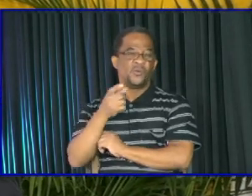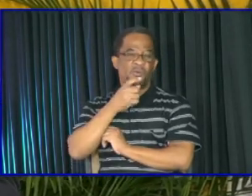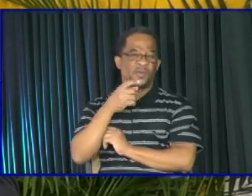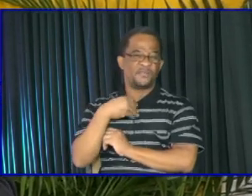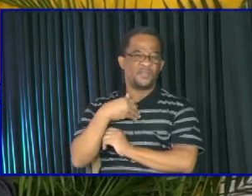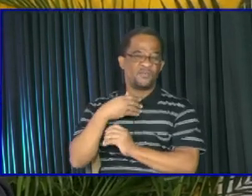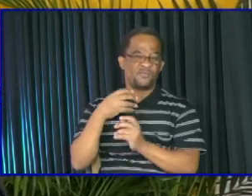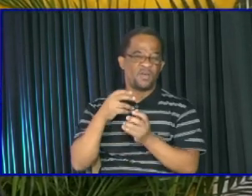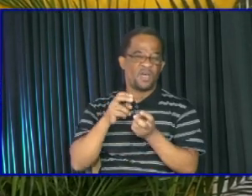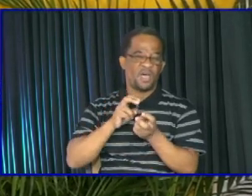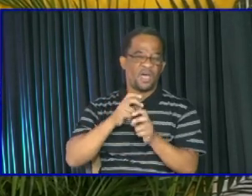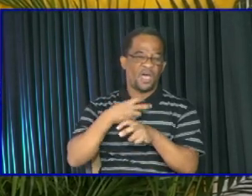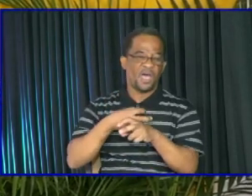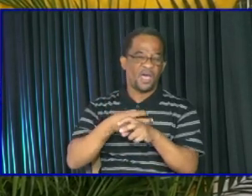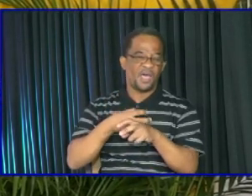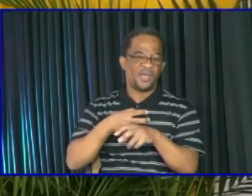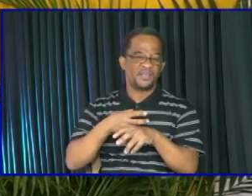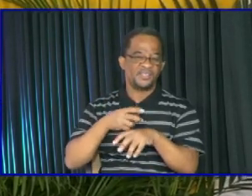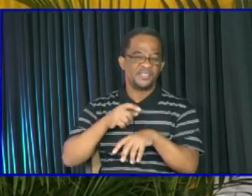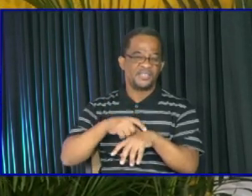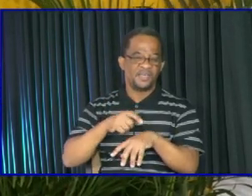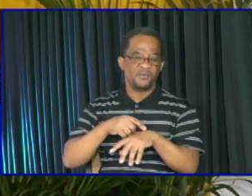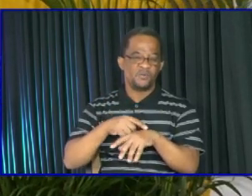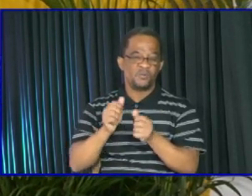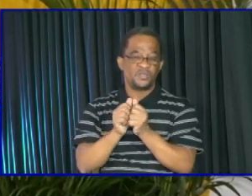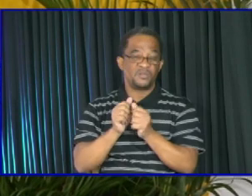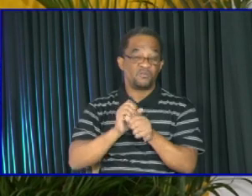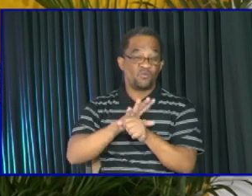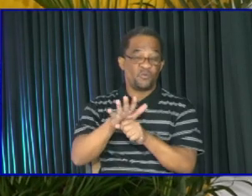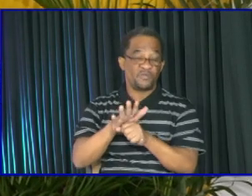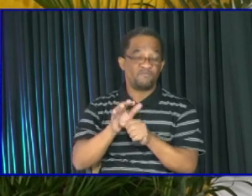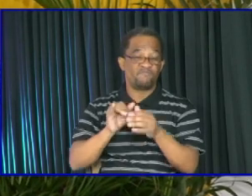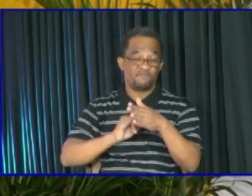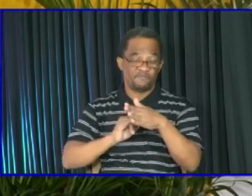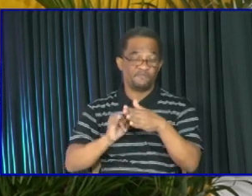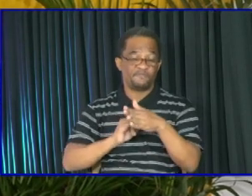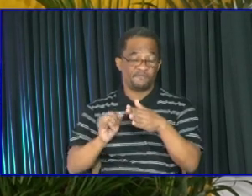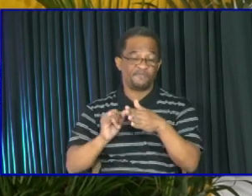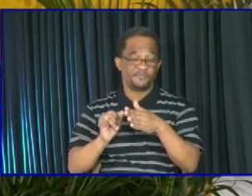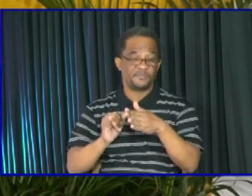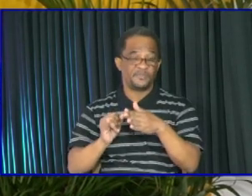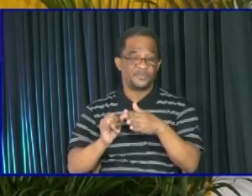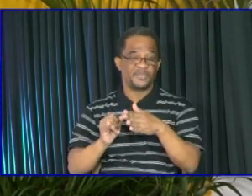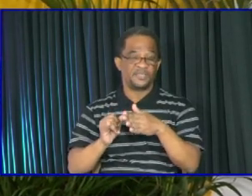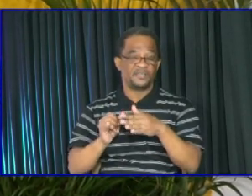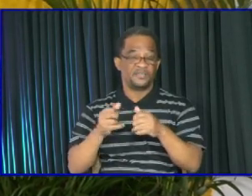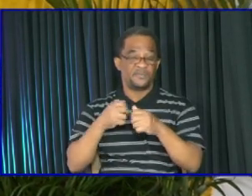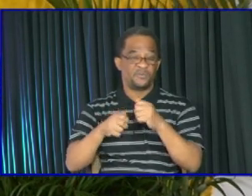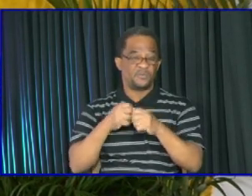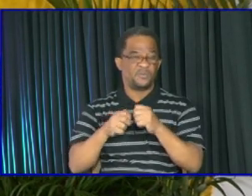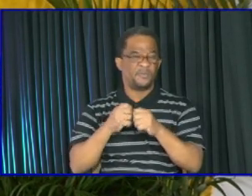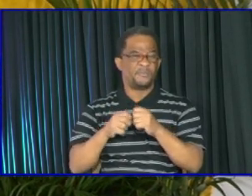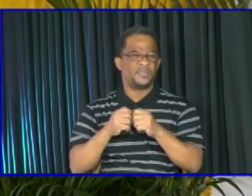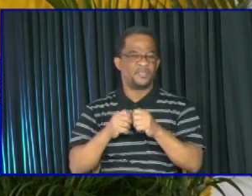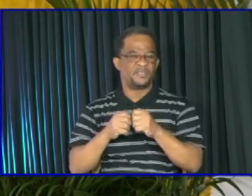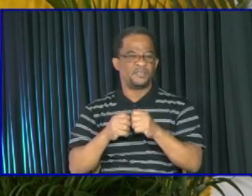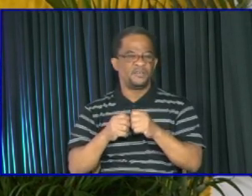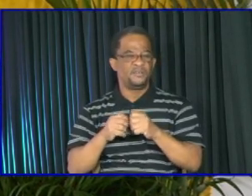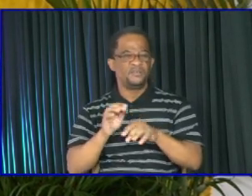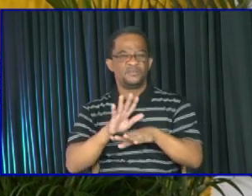time now in COVID-19 crisis. It's difficult. You don't have the means to take care of your